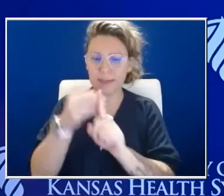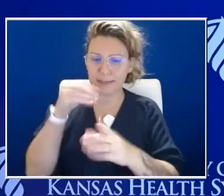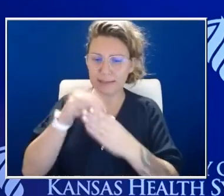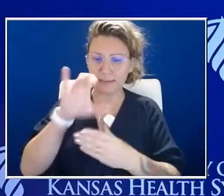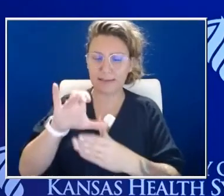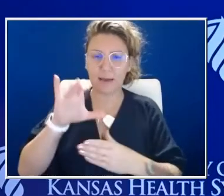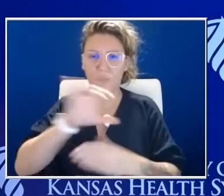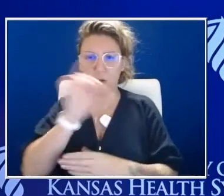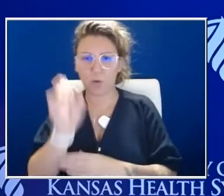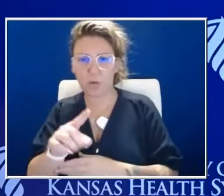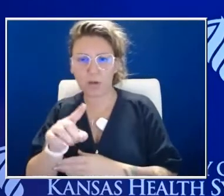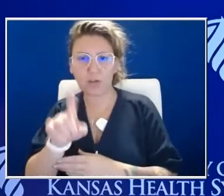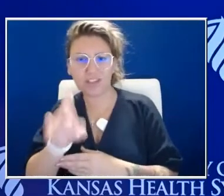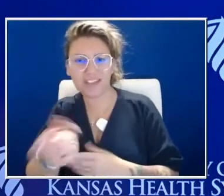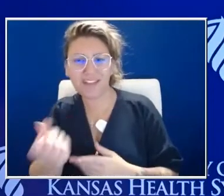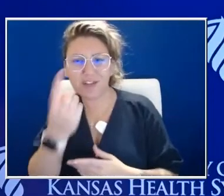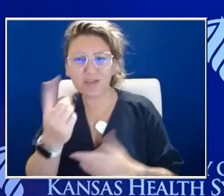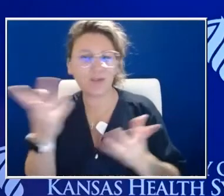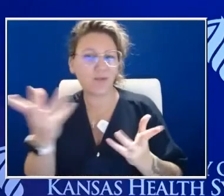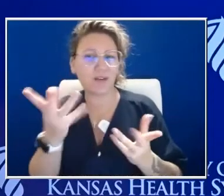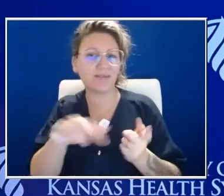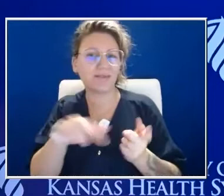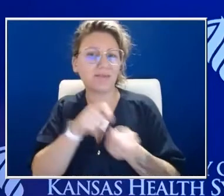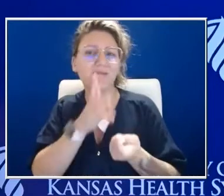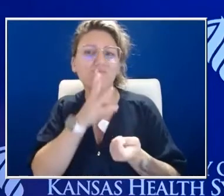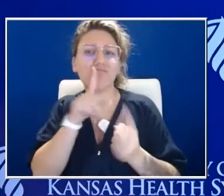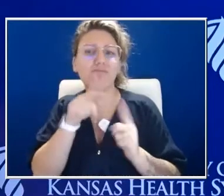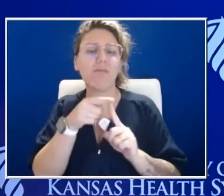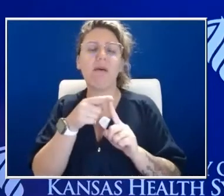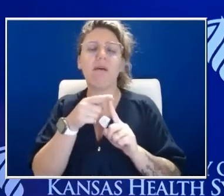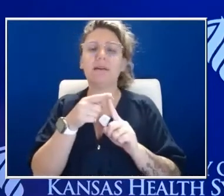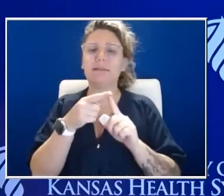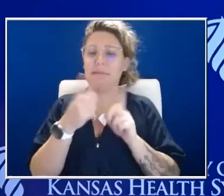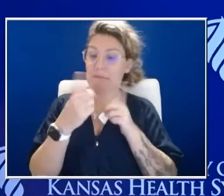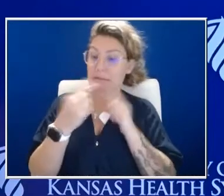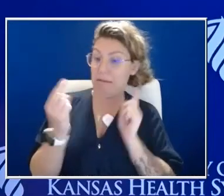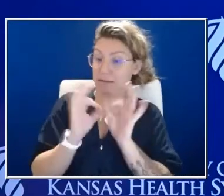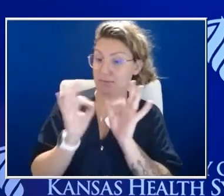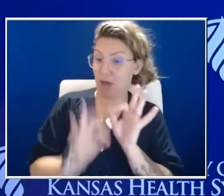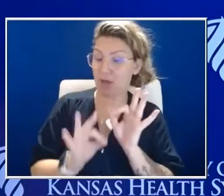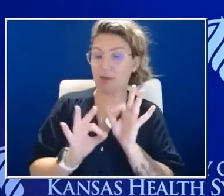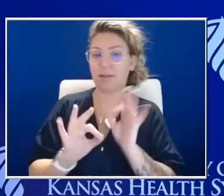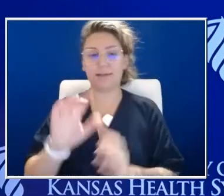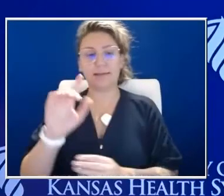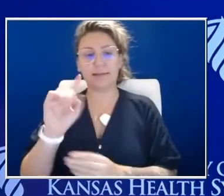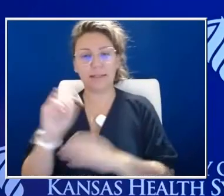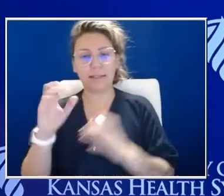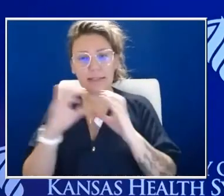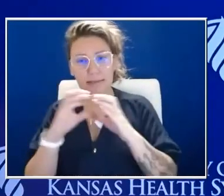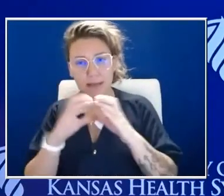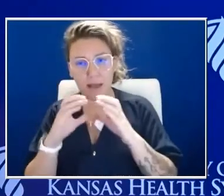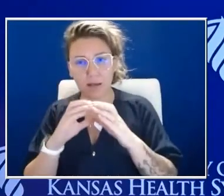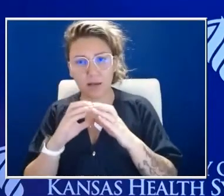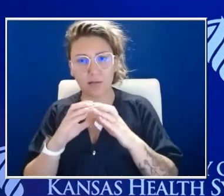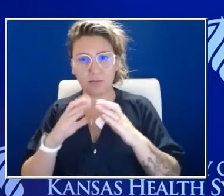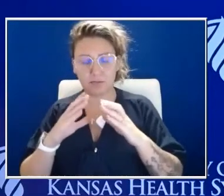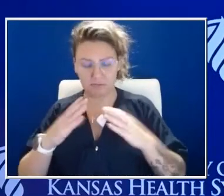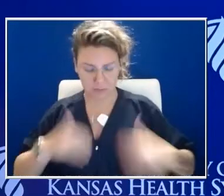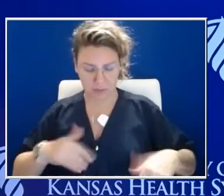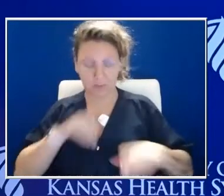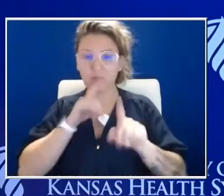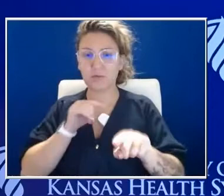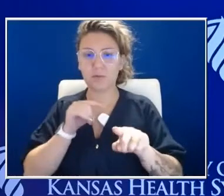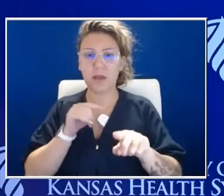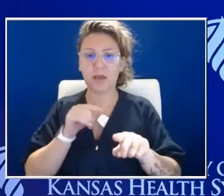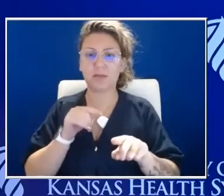have to understand what exactly are we talking about. Is it antibodies, T cell responses, things of that nature? So again, we are